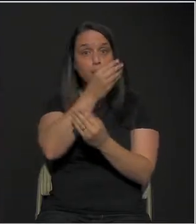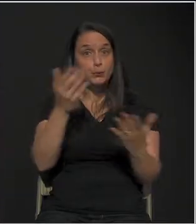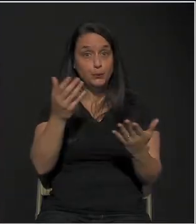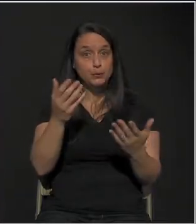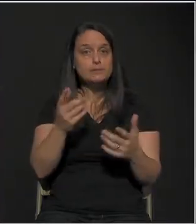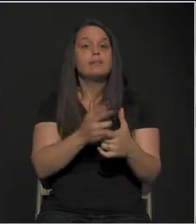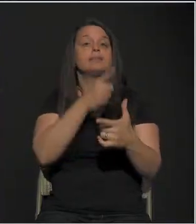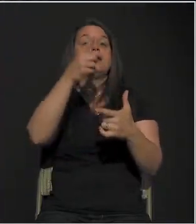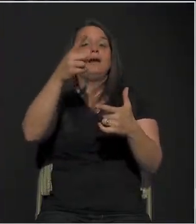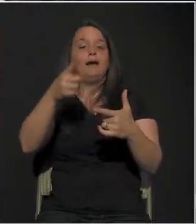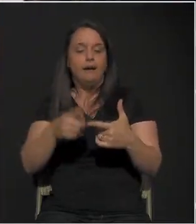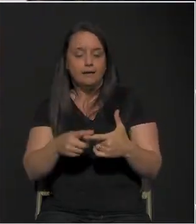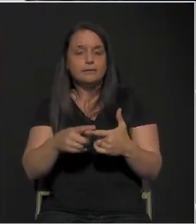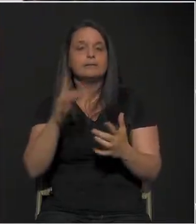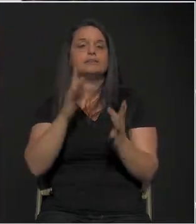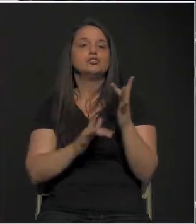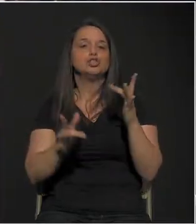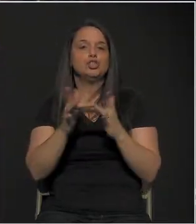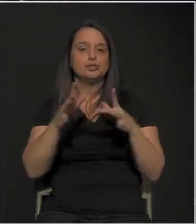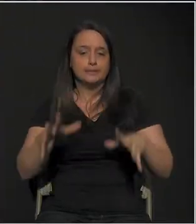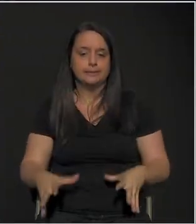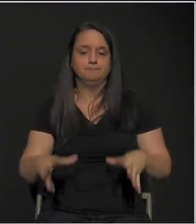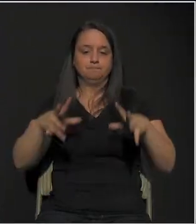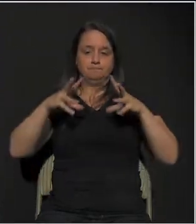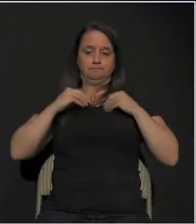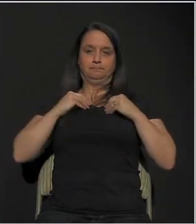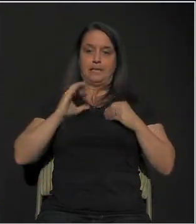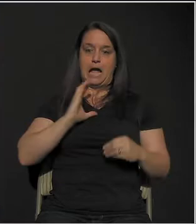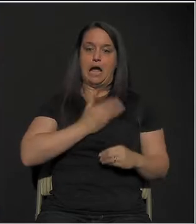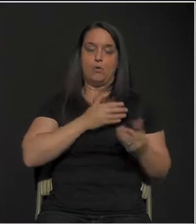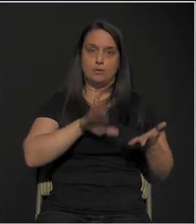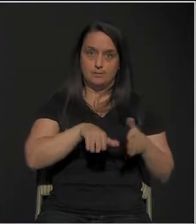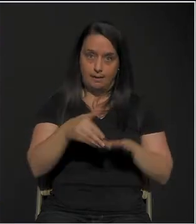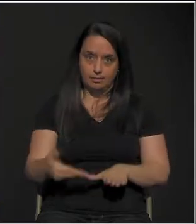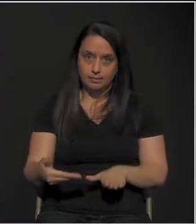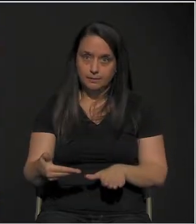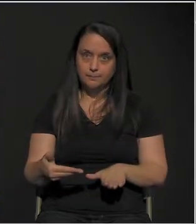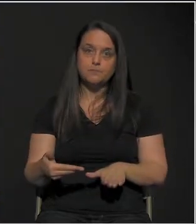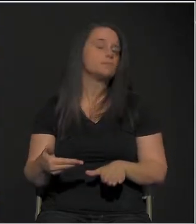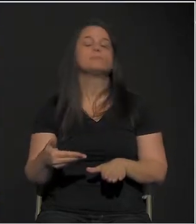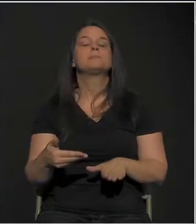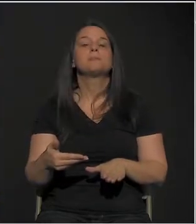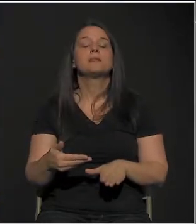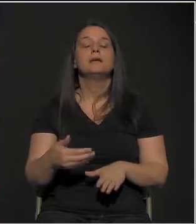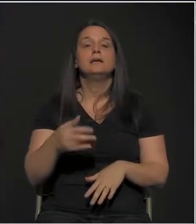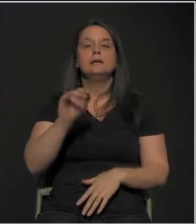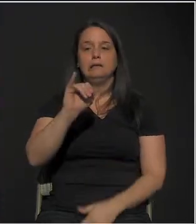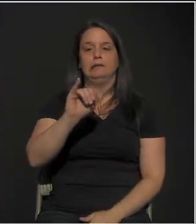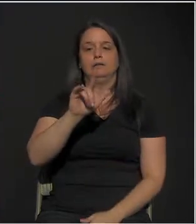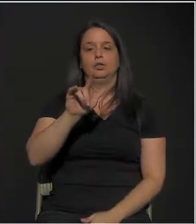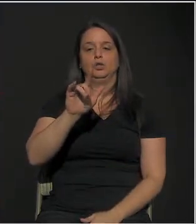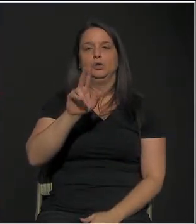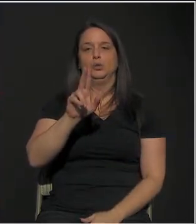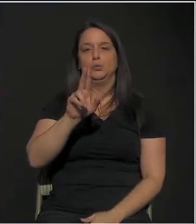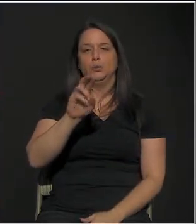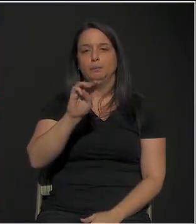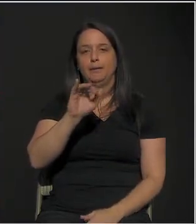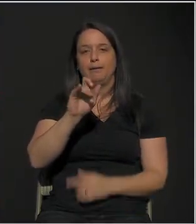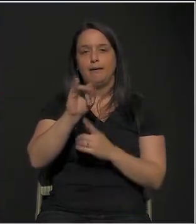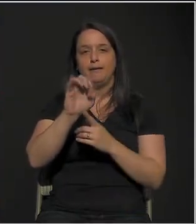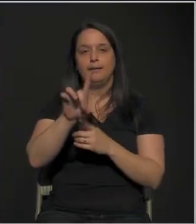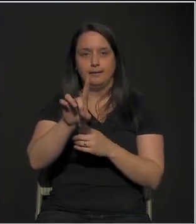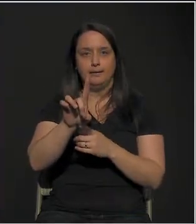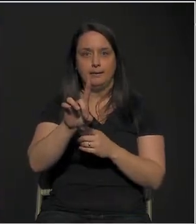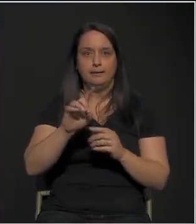then Jesus takes our death and he shines. That's why it says he illuminated. I love that. He illuminated the way to life